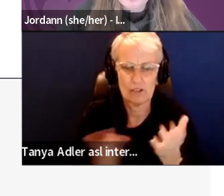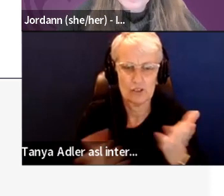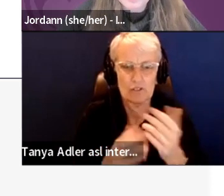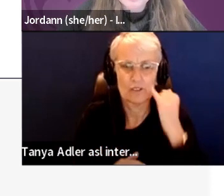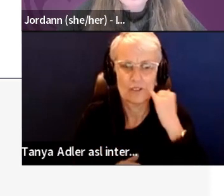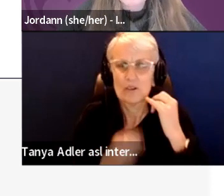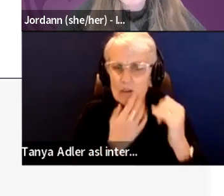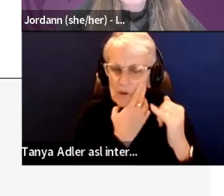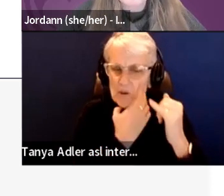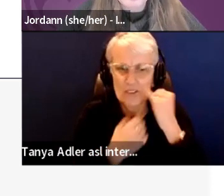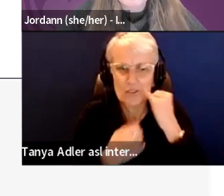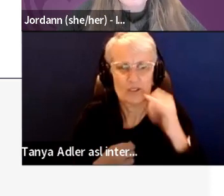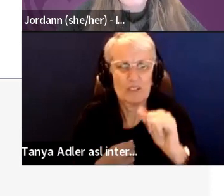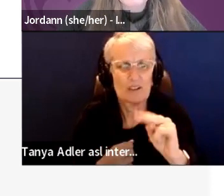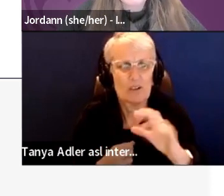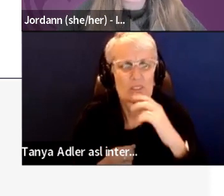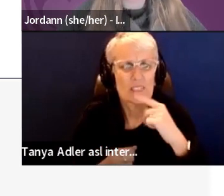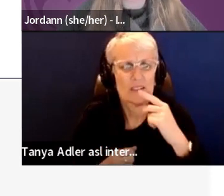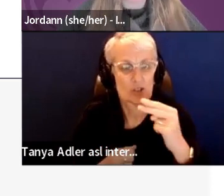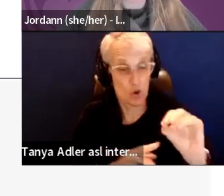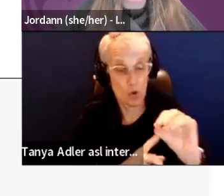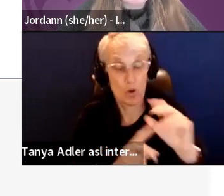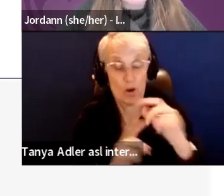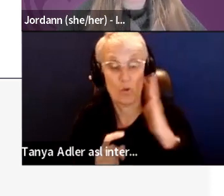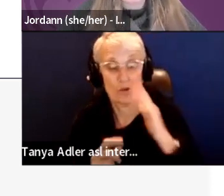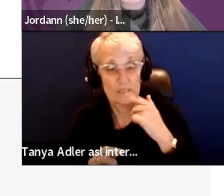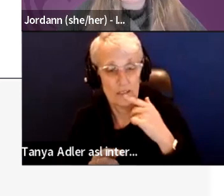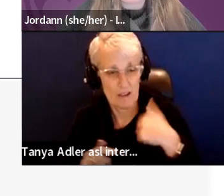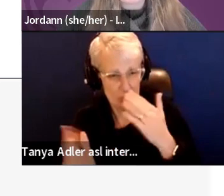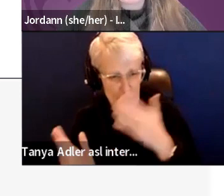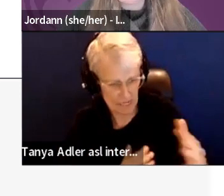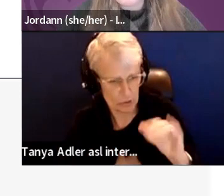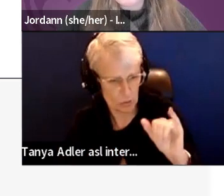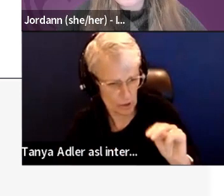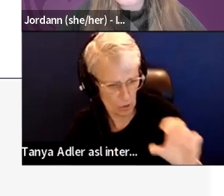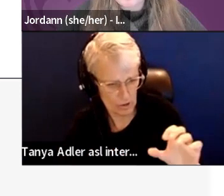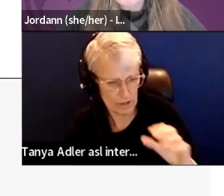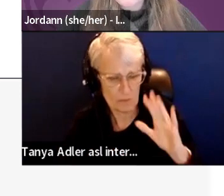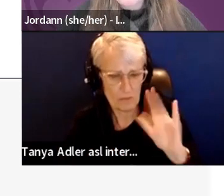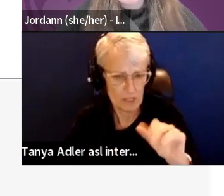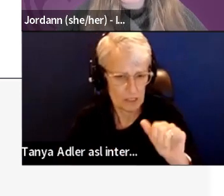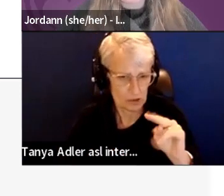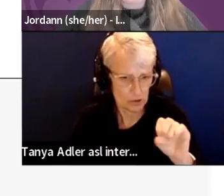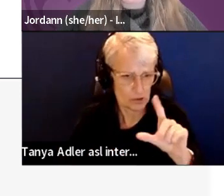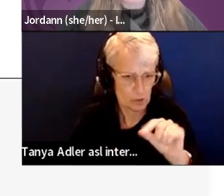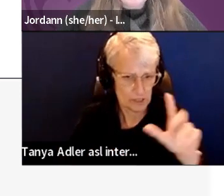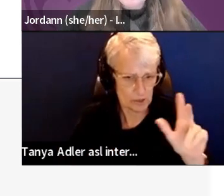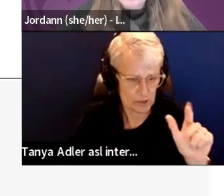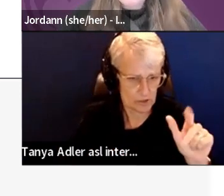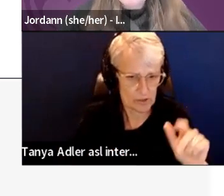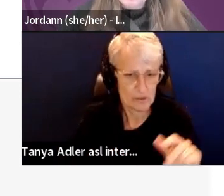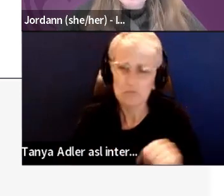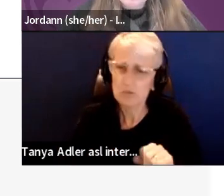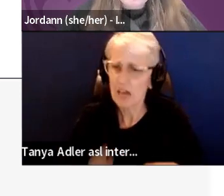answer no here, another question will pop up that says, do you have plans to incorporate by June 2023? So you can